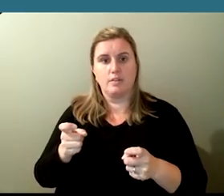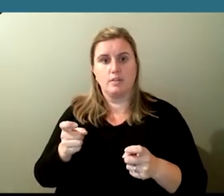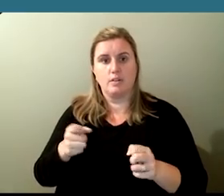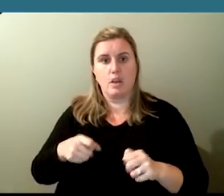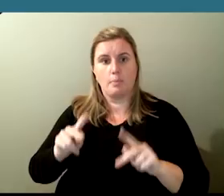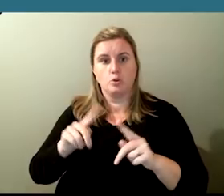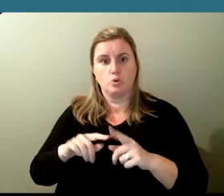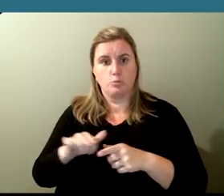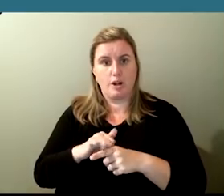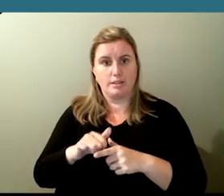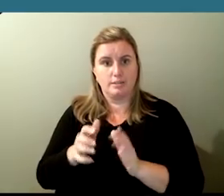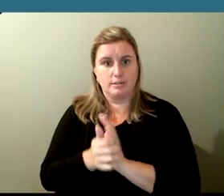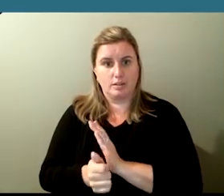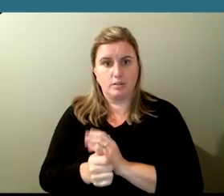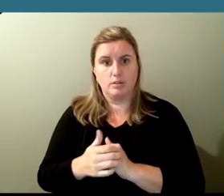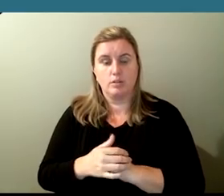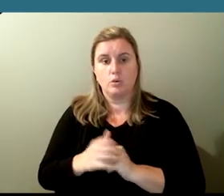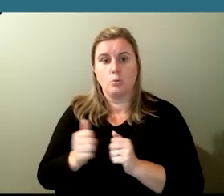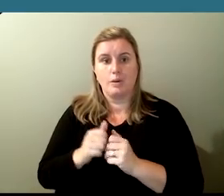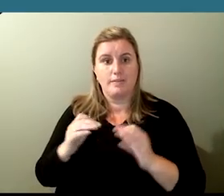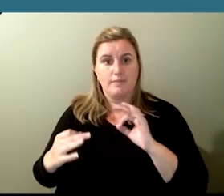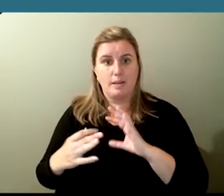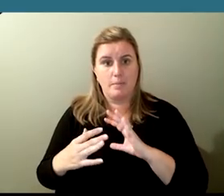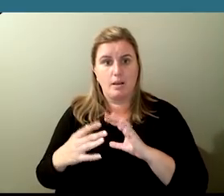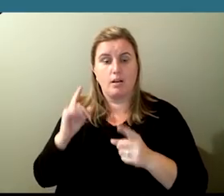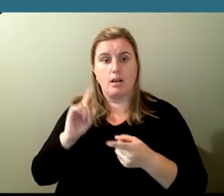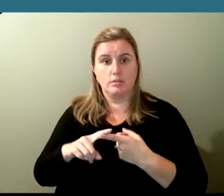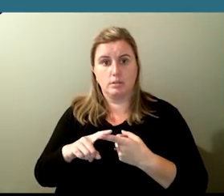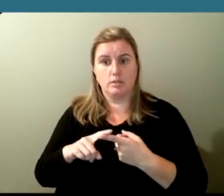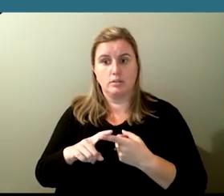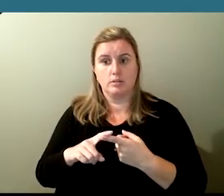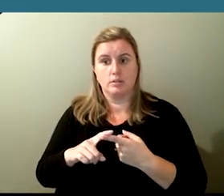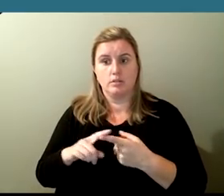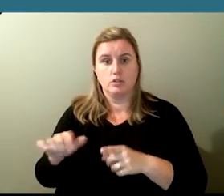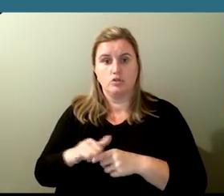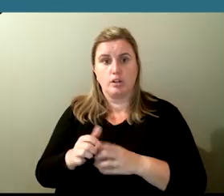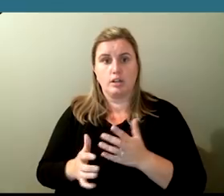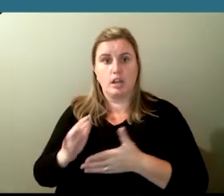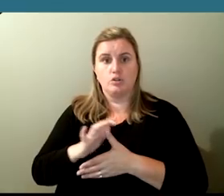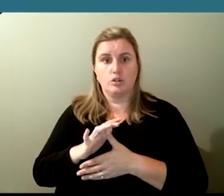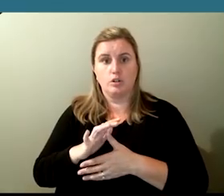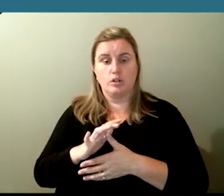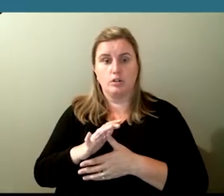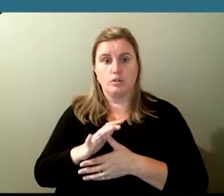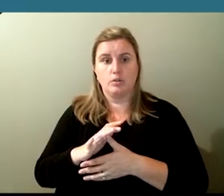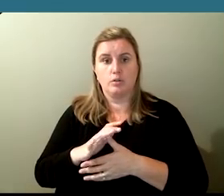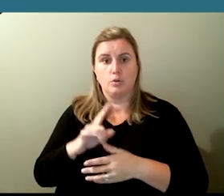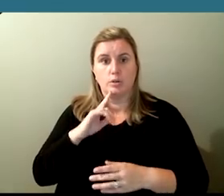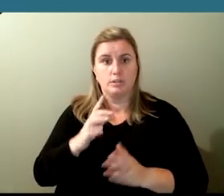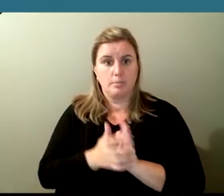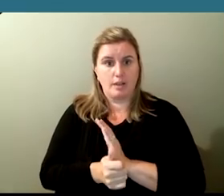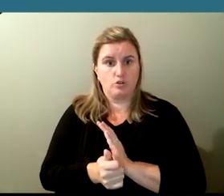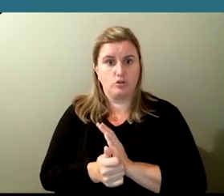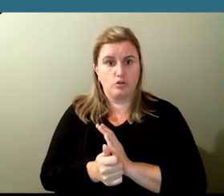to practice the skill with feedback until training criterion was mastered,